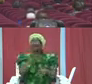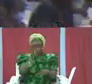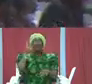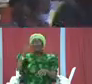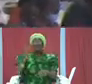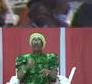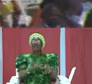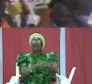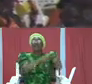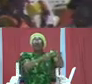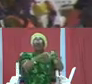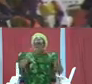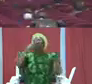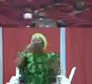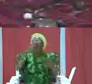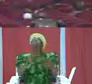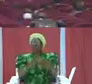well,